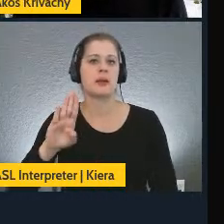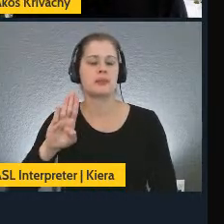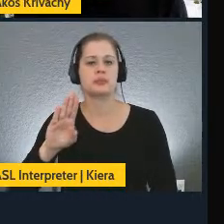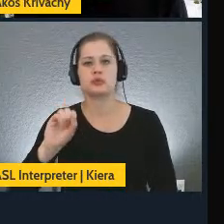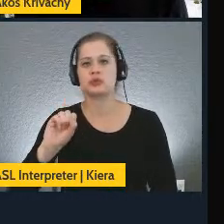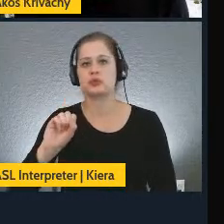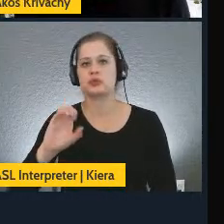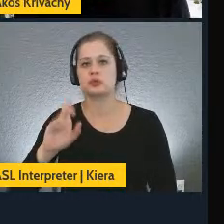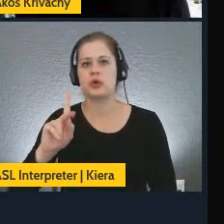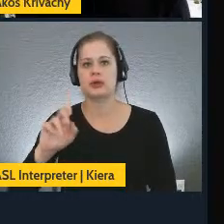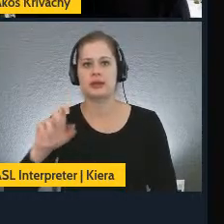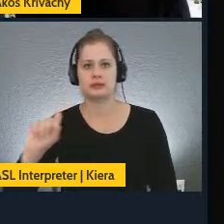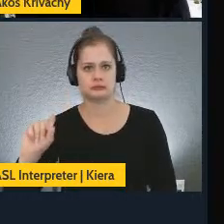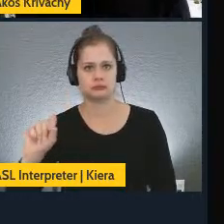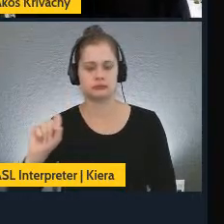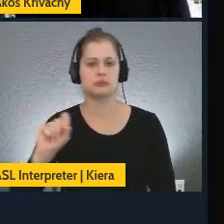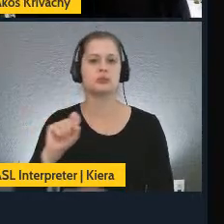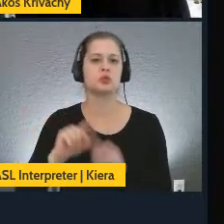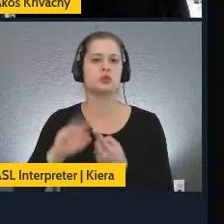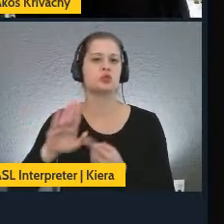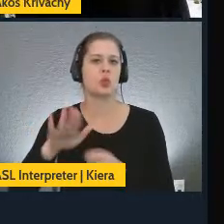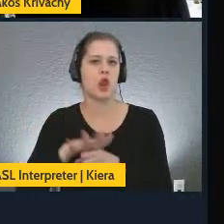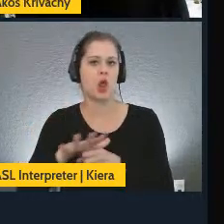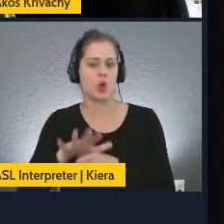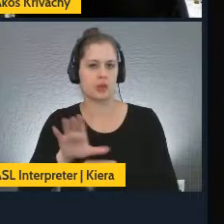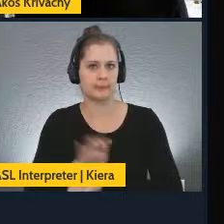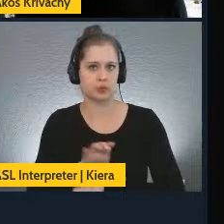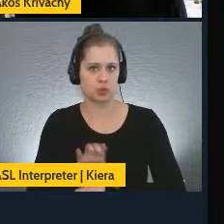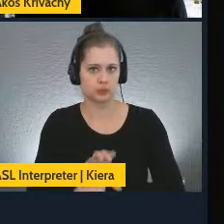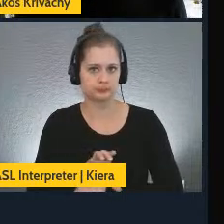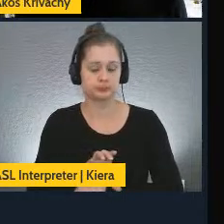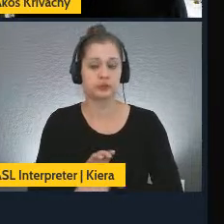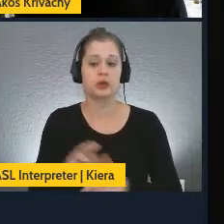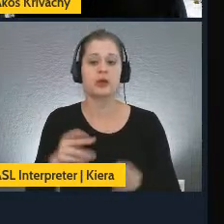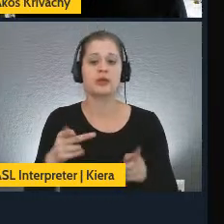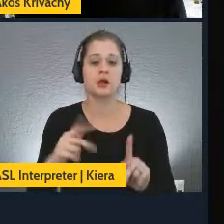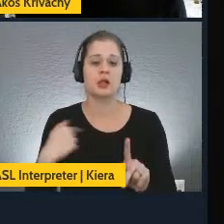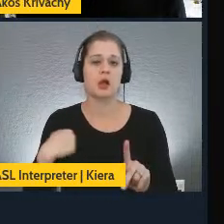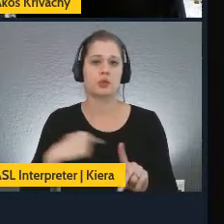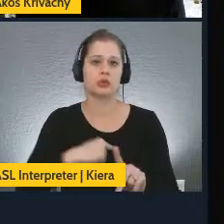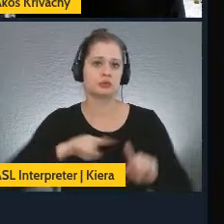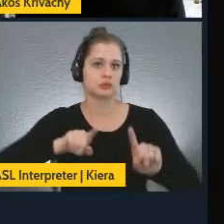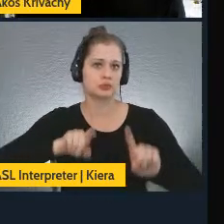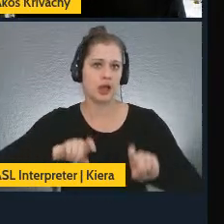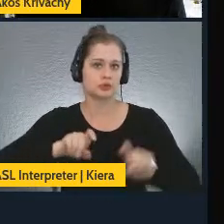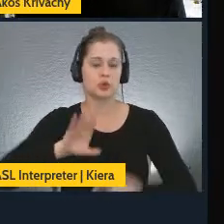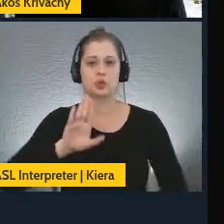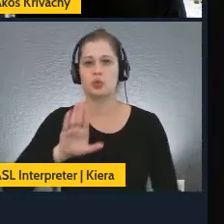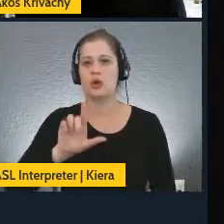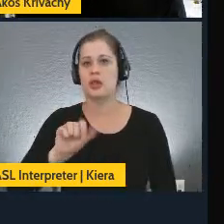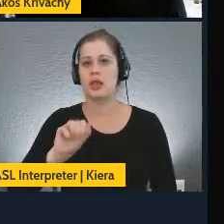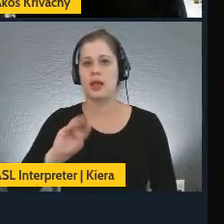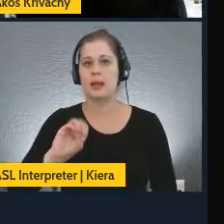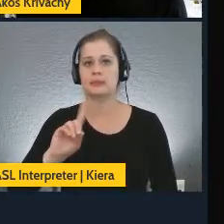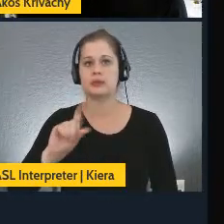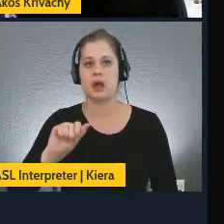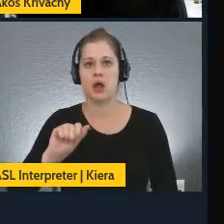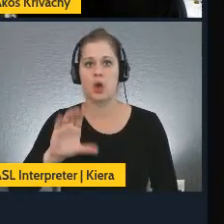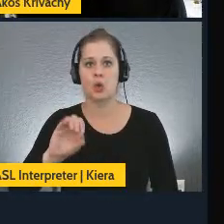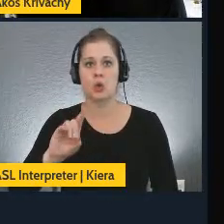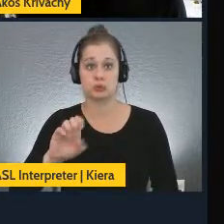computer. So this allows us to essentially test your Lambda code using real